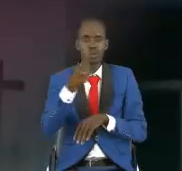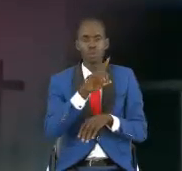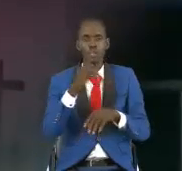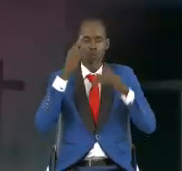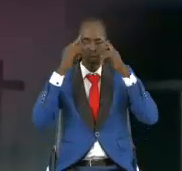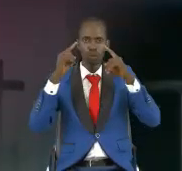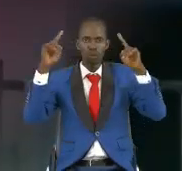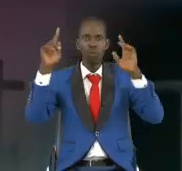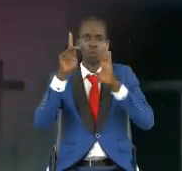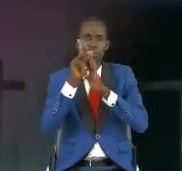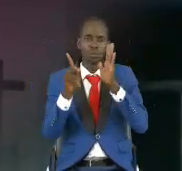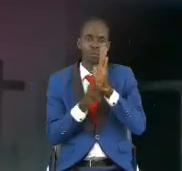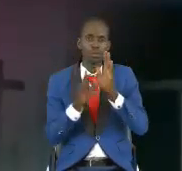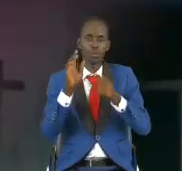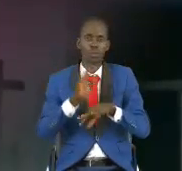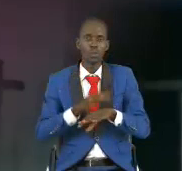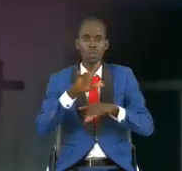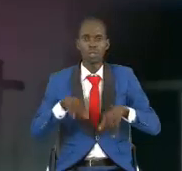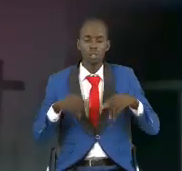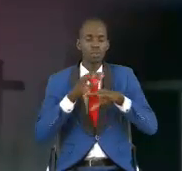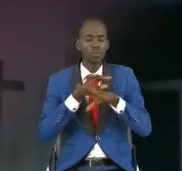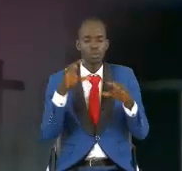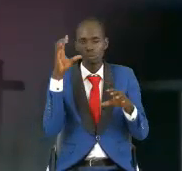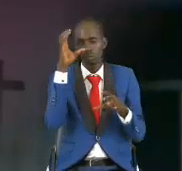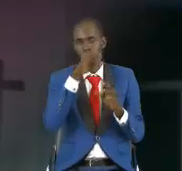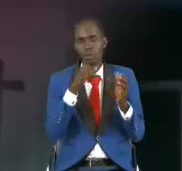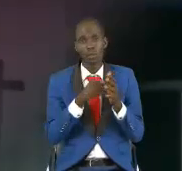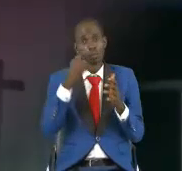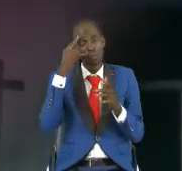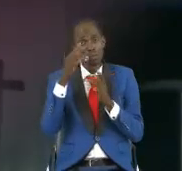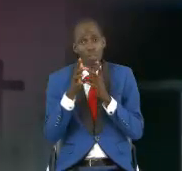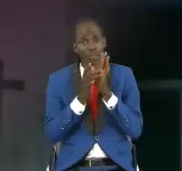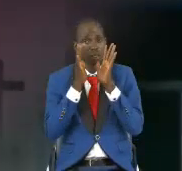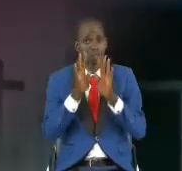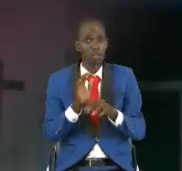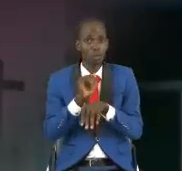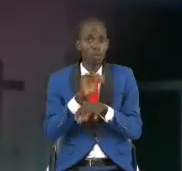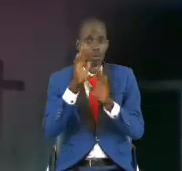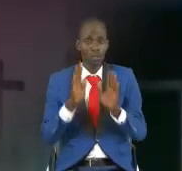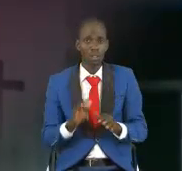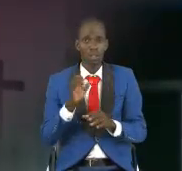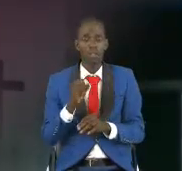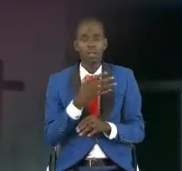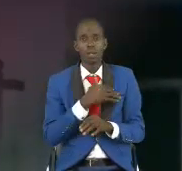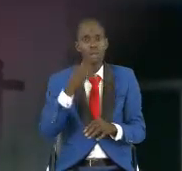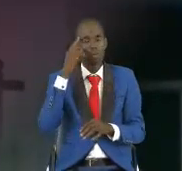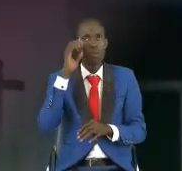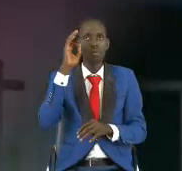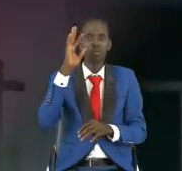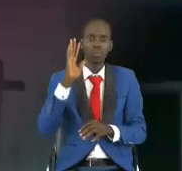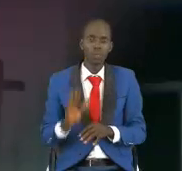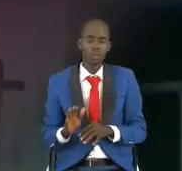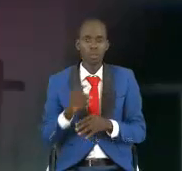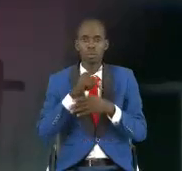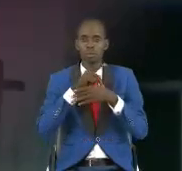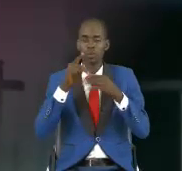so don't miss it tomorrow morning for Christian workers and for ministers, professionals